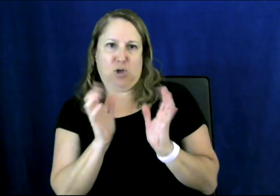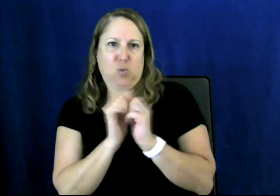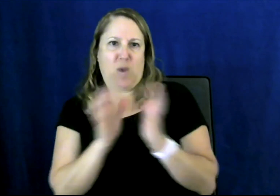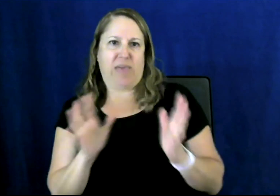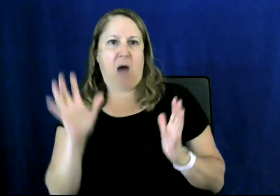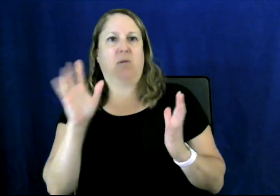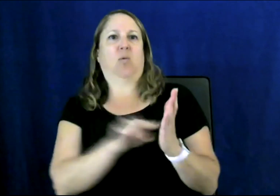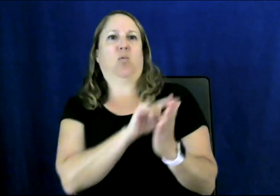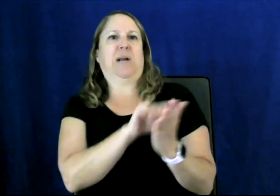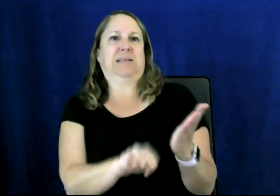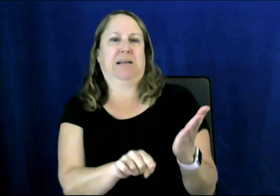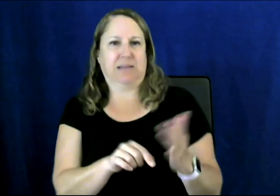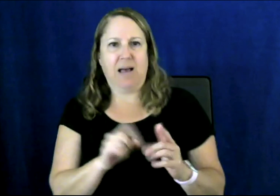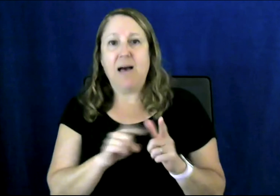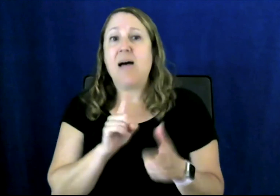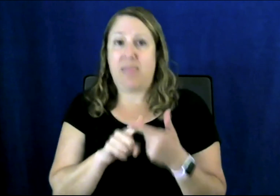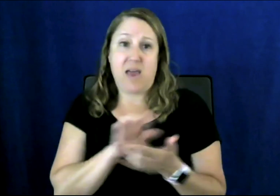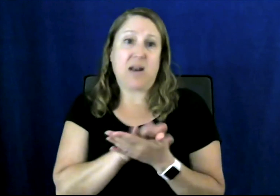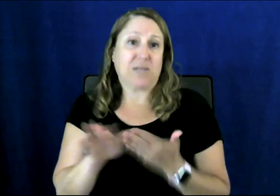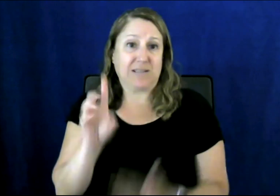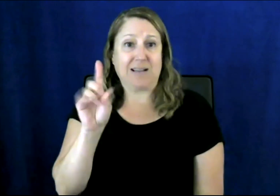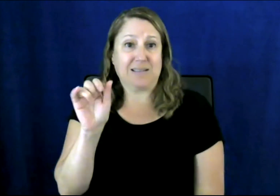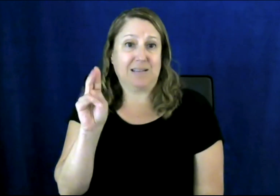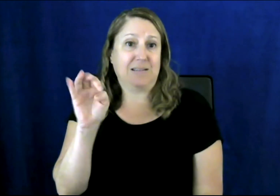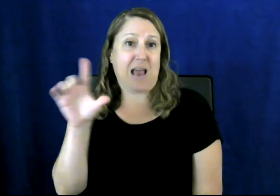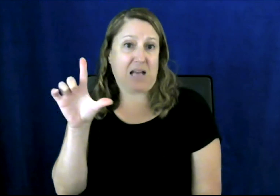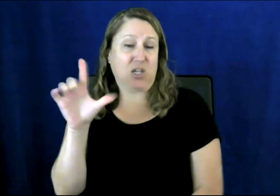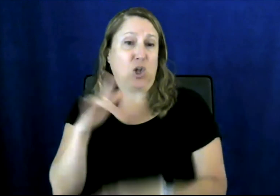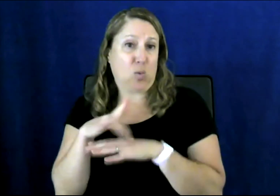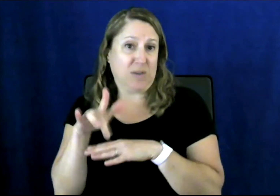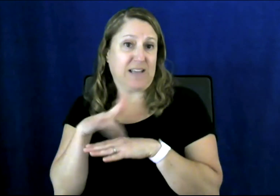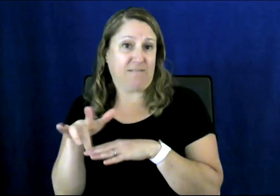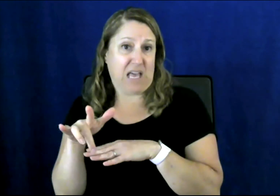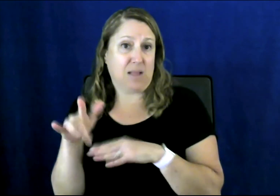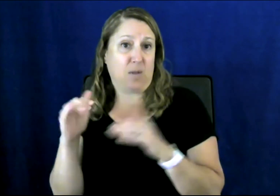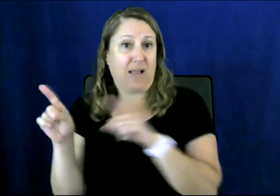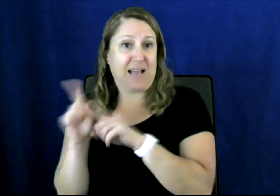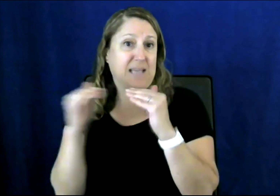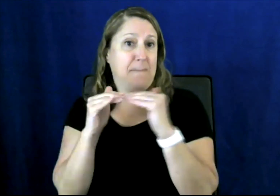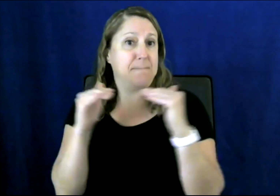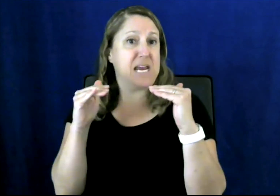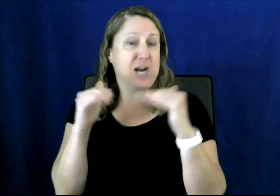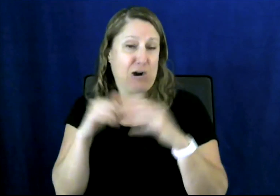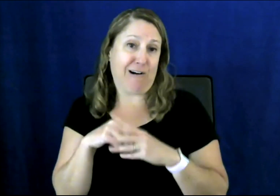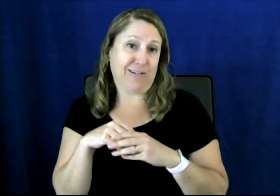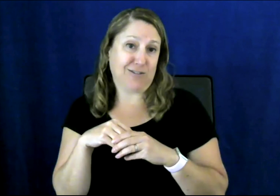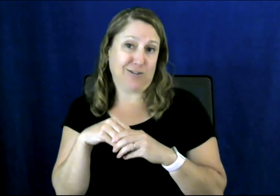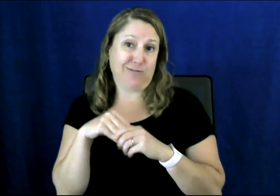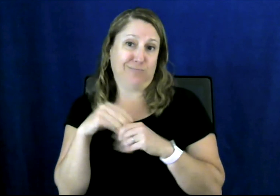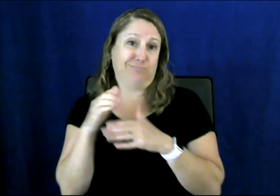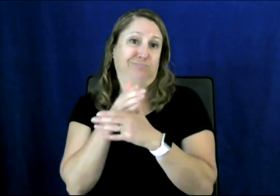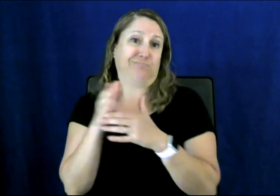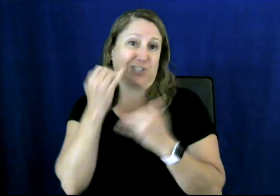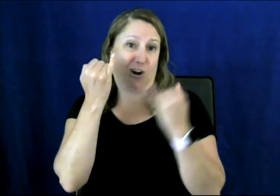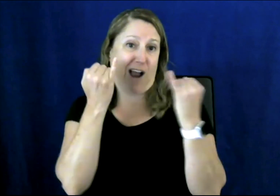down? And then it was nice that Daniel was available to her, a peer who could take her to places that were useful. So I didn't have to.